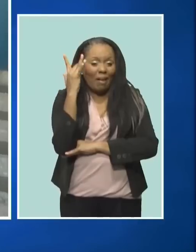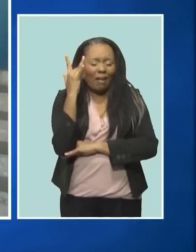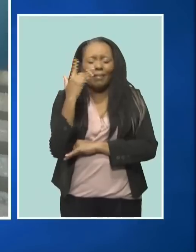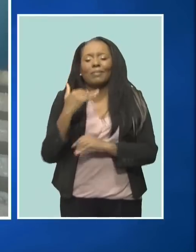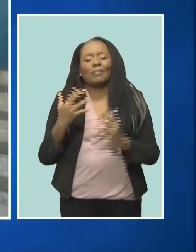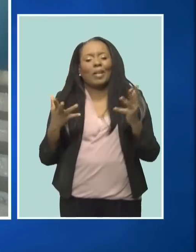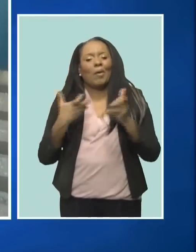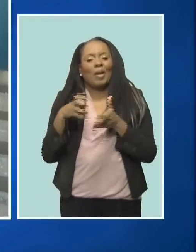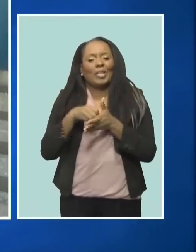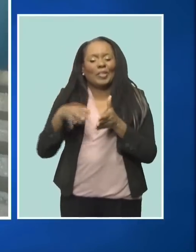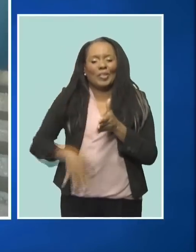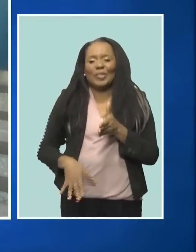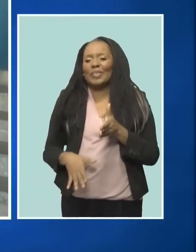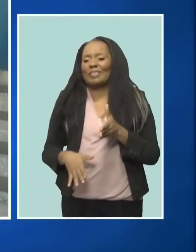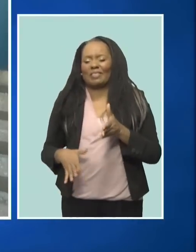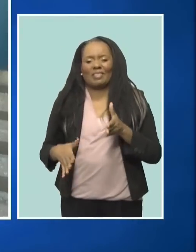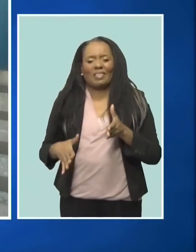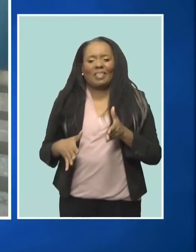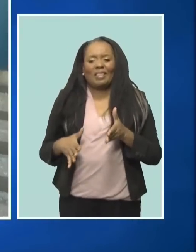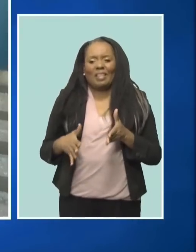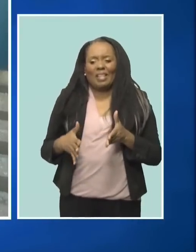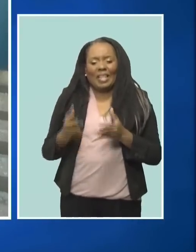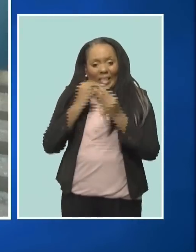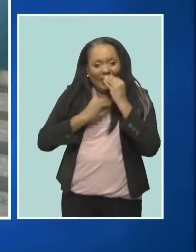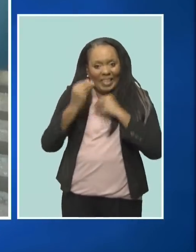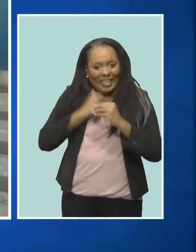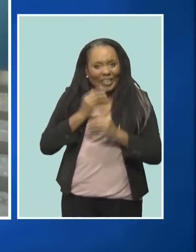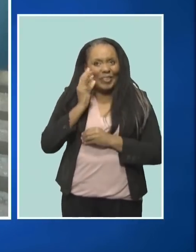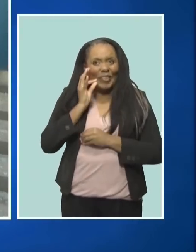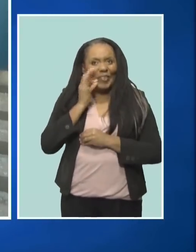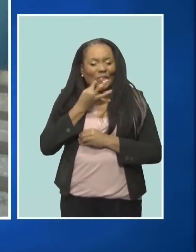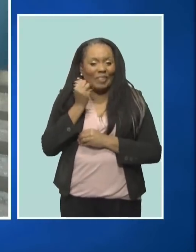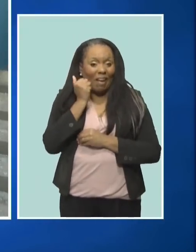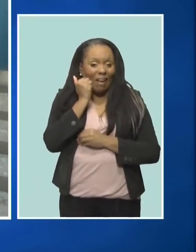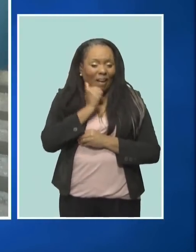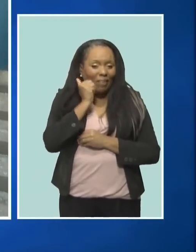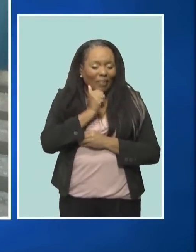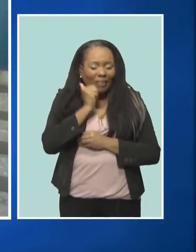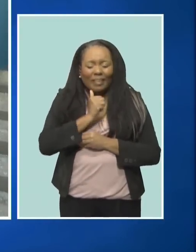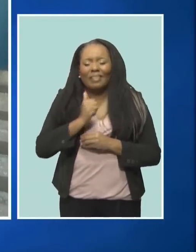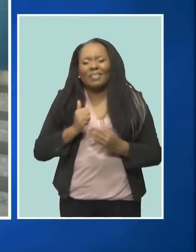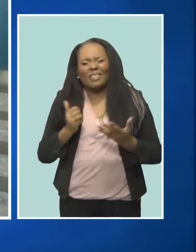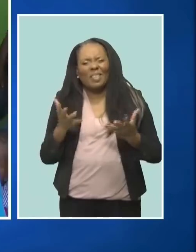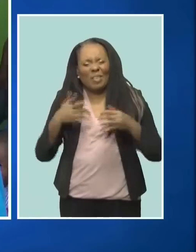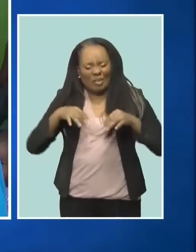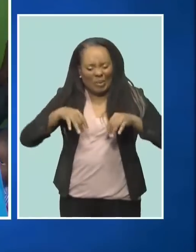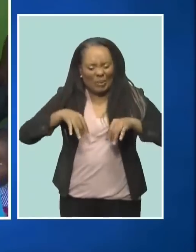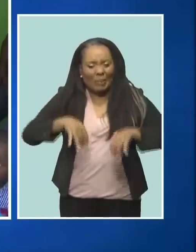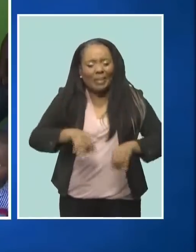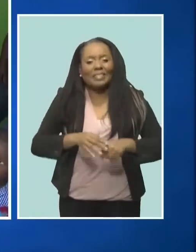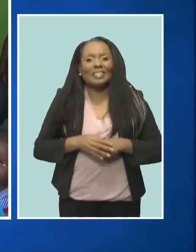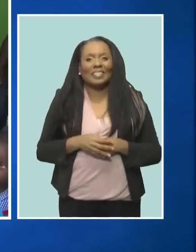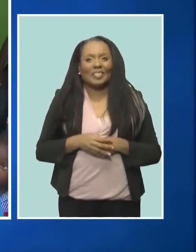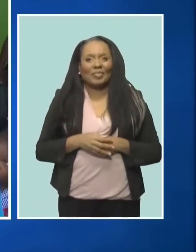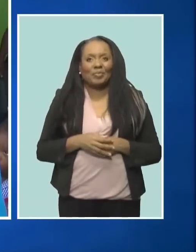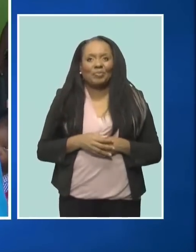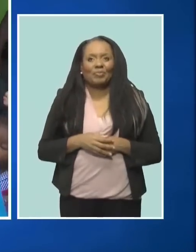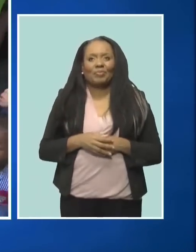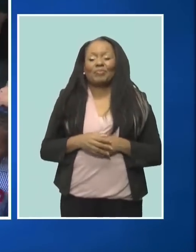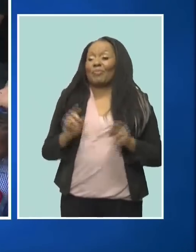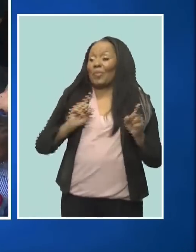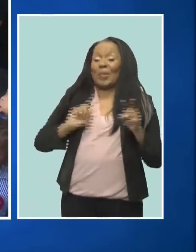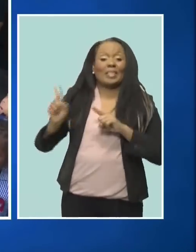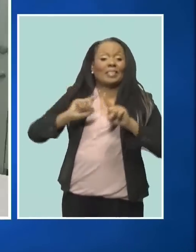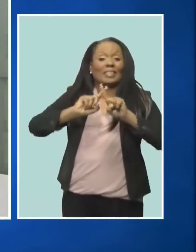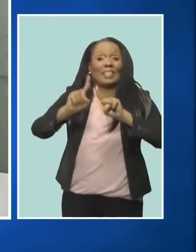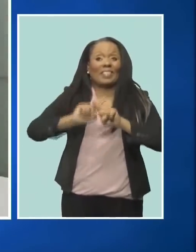that fruit become part of their diet on a daily basis. During his visit to the respective